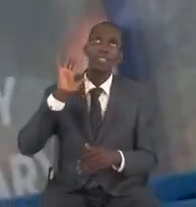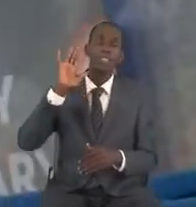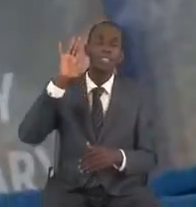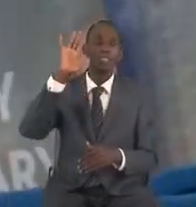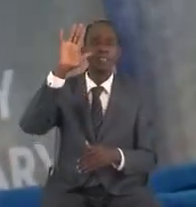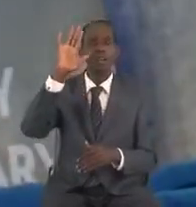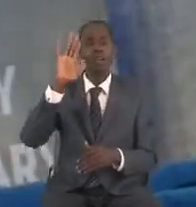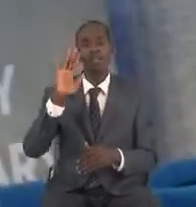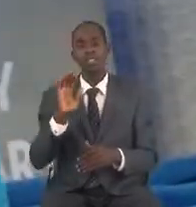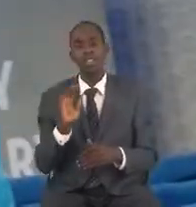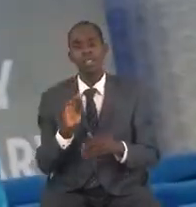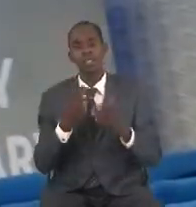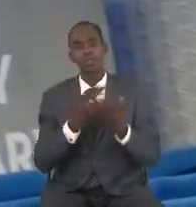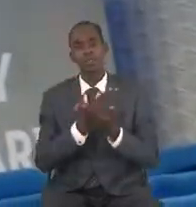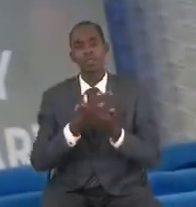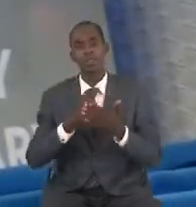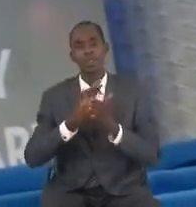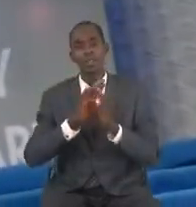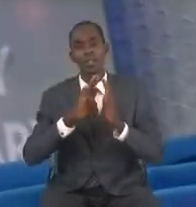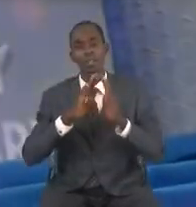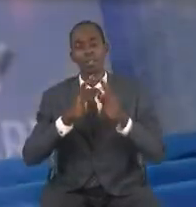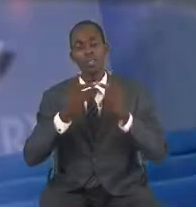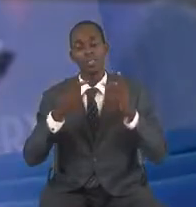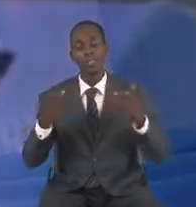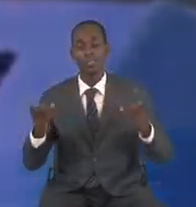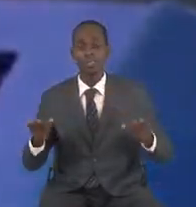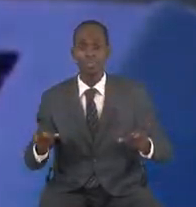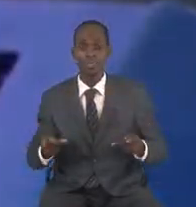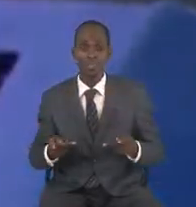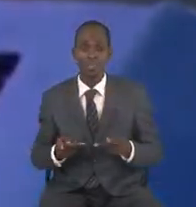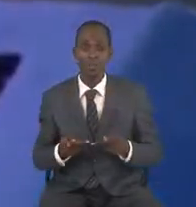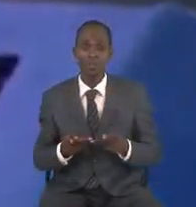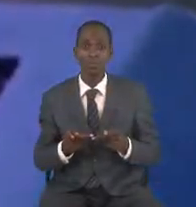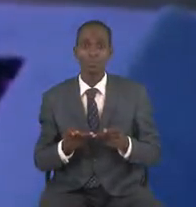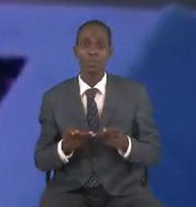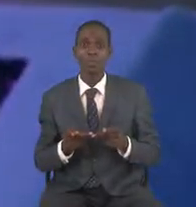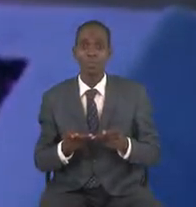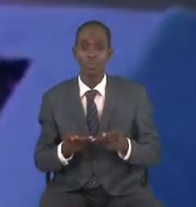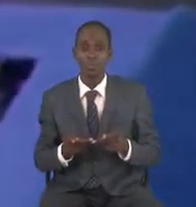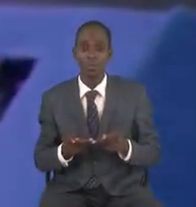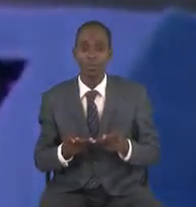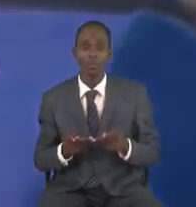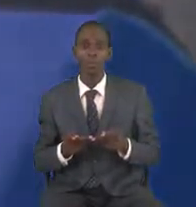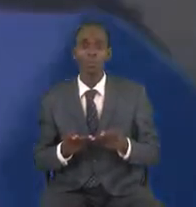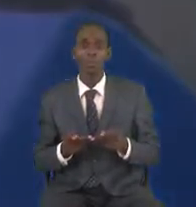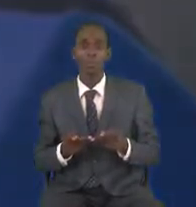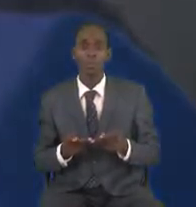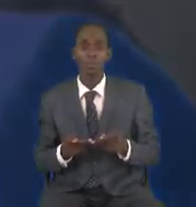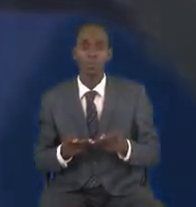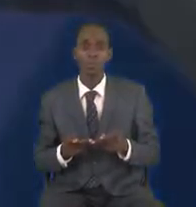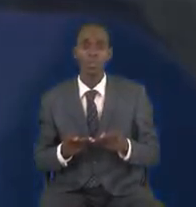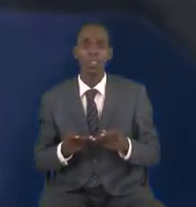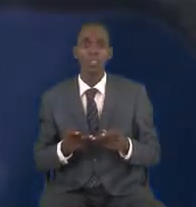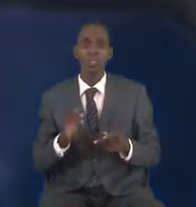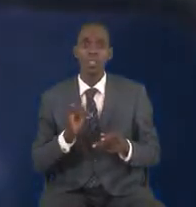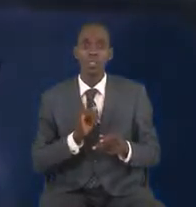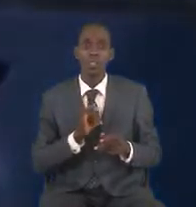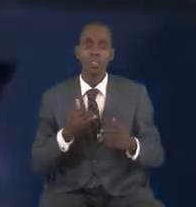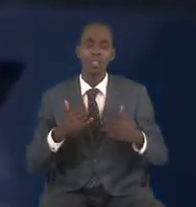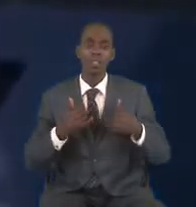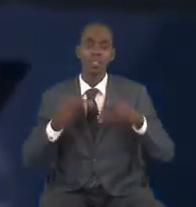I'm giving it to you, I'm giving it to you, I'm giving it to you, Lord. I'm giving to